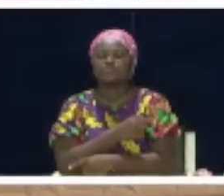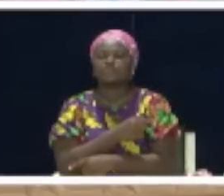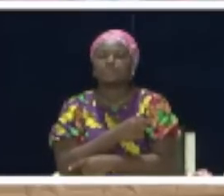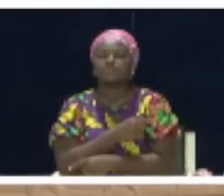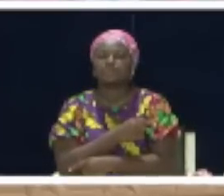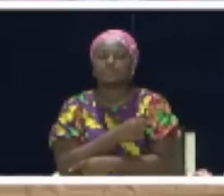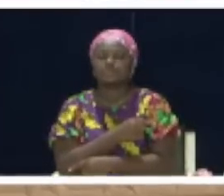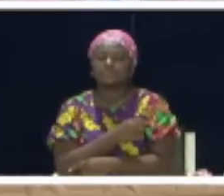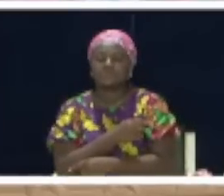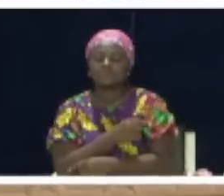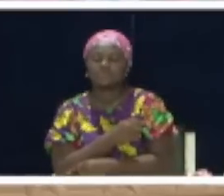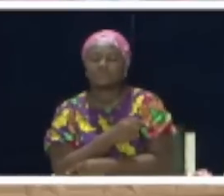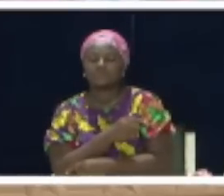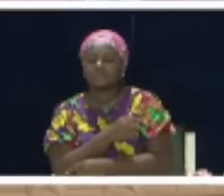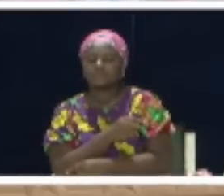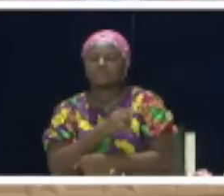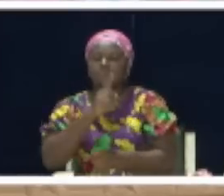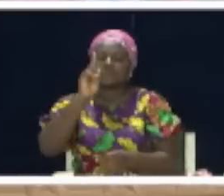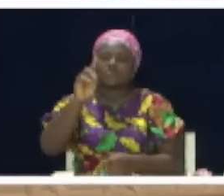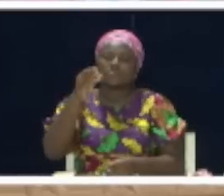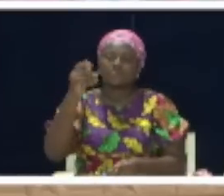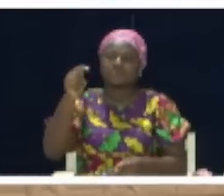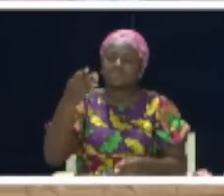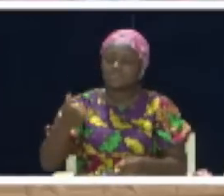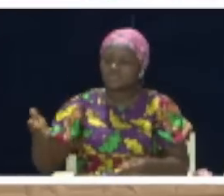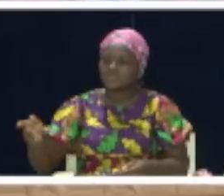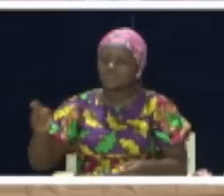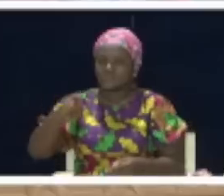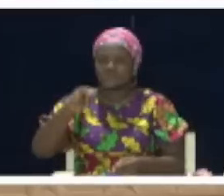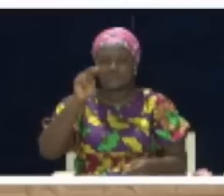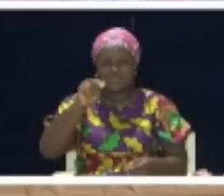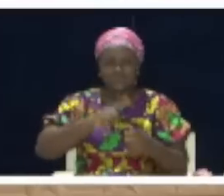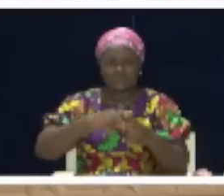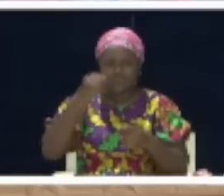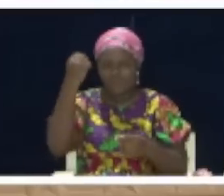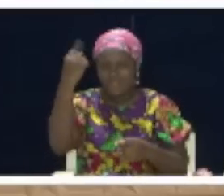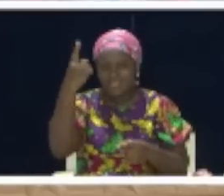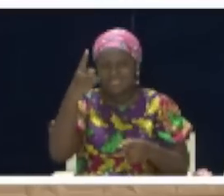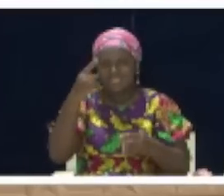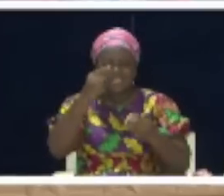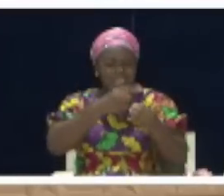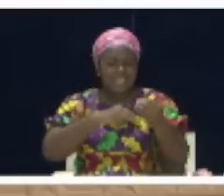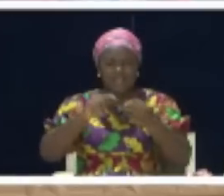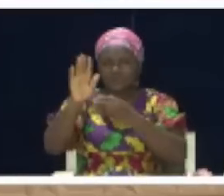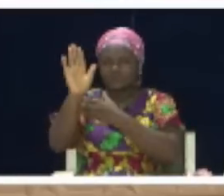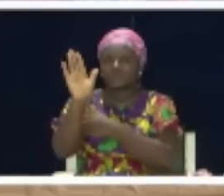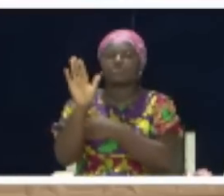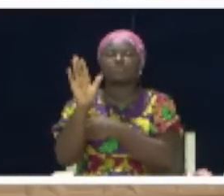One of the things you need to understand about God